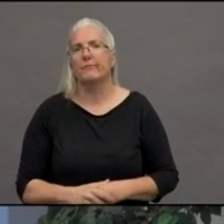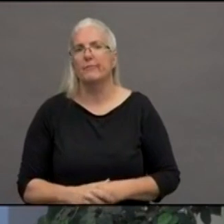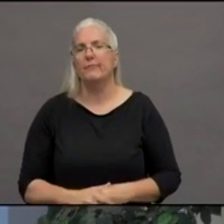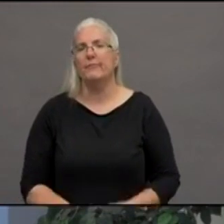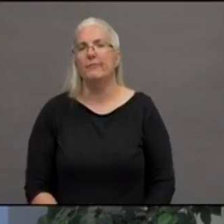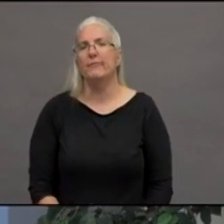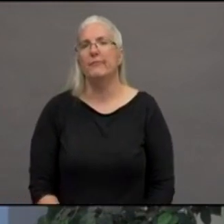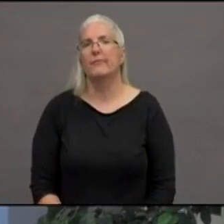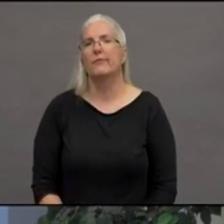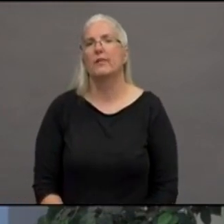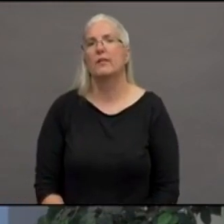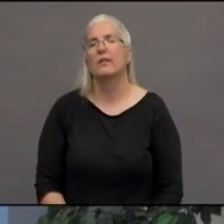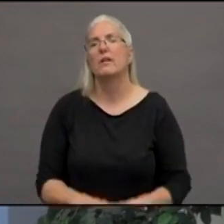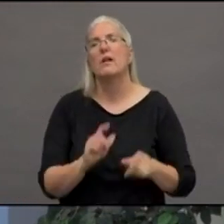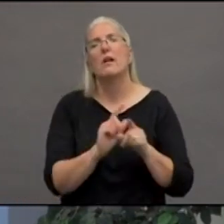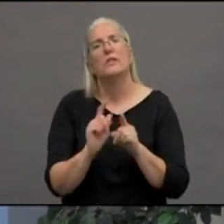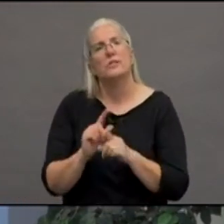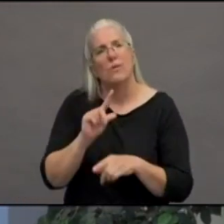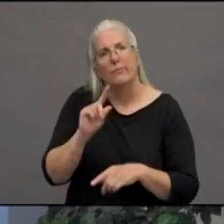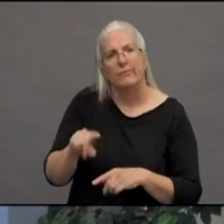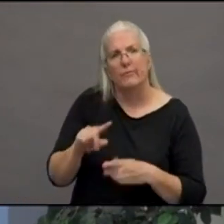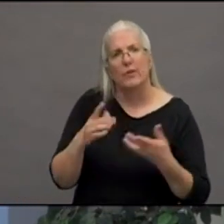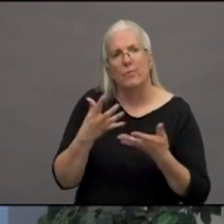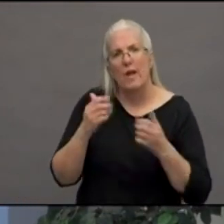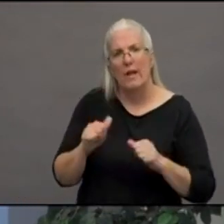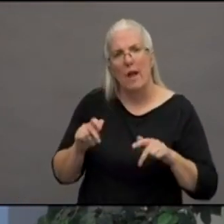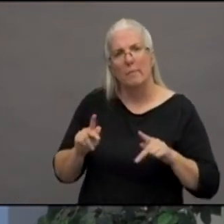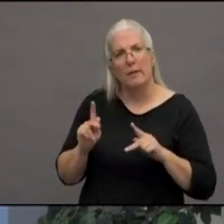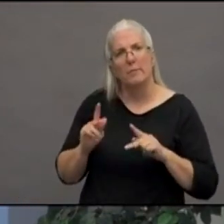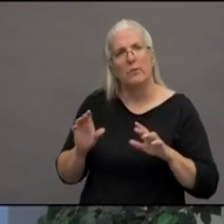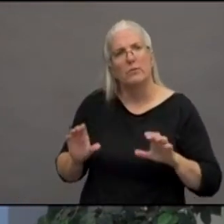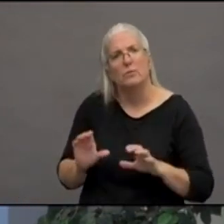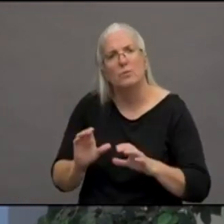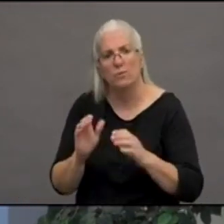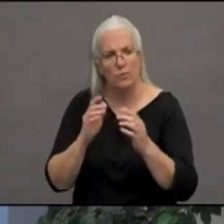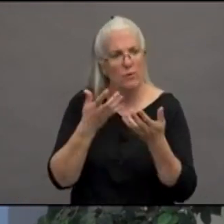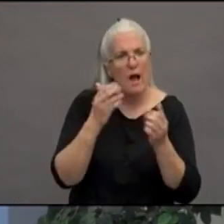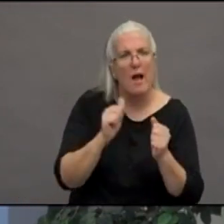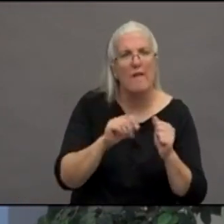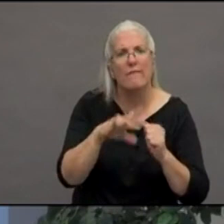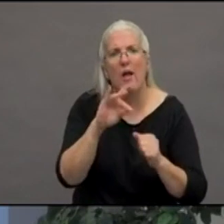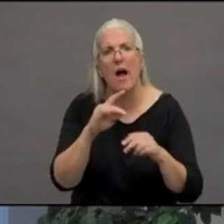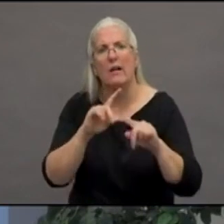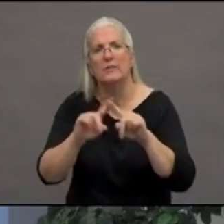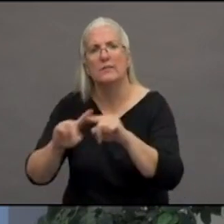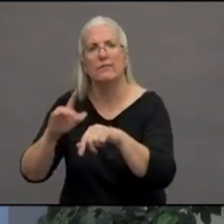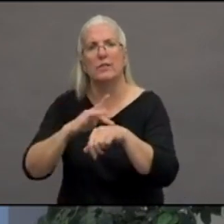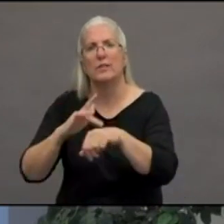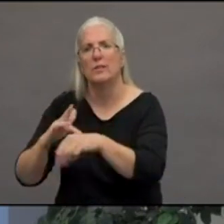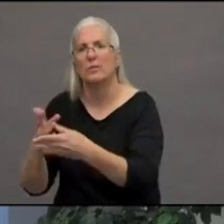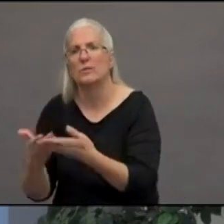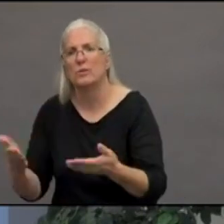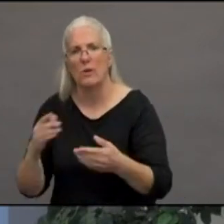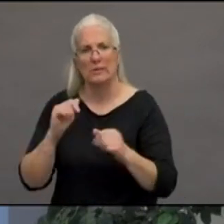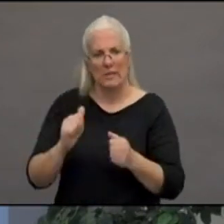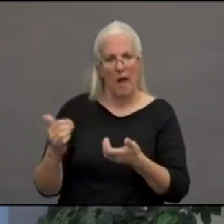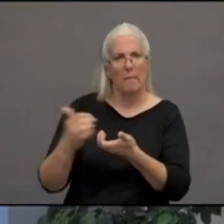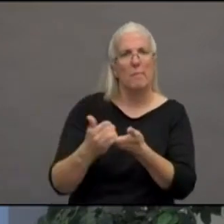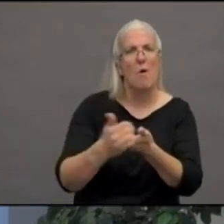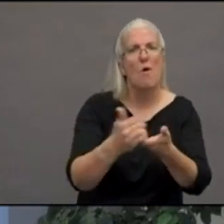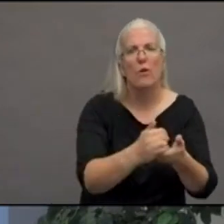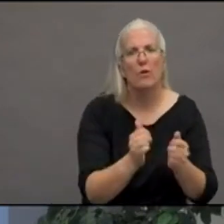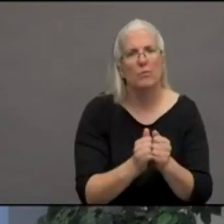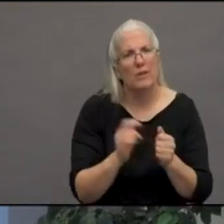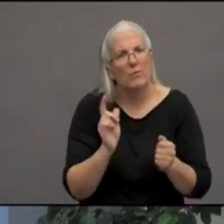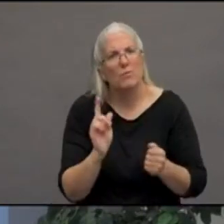what can people do? What are the resources that are available to them, the programs, and the other partners in our community who are helping to fight against